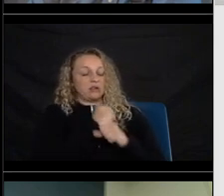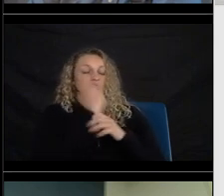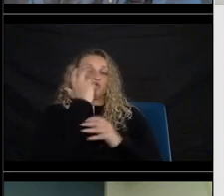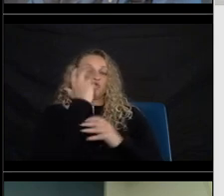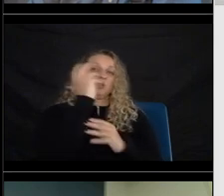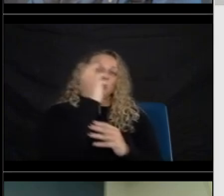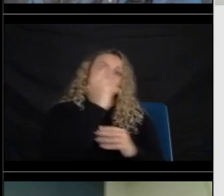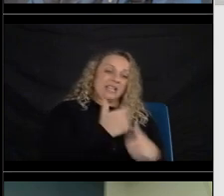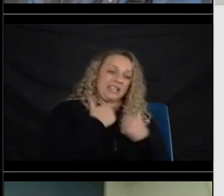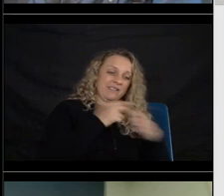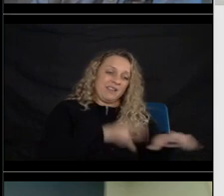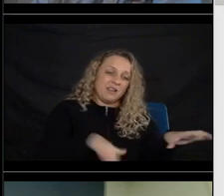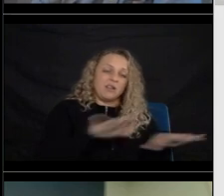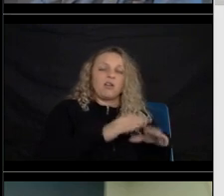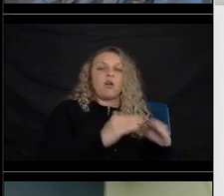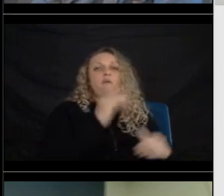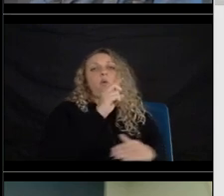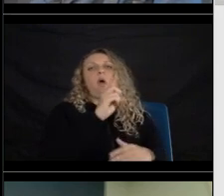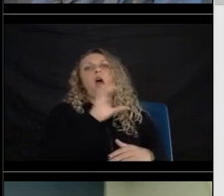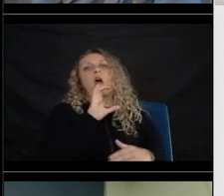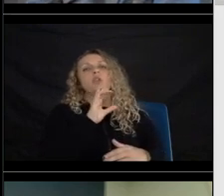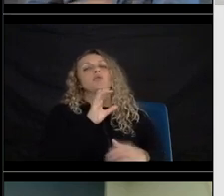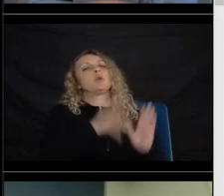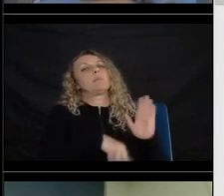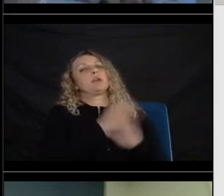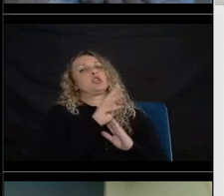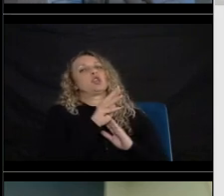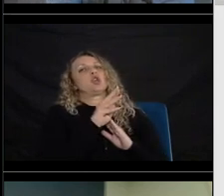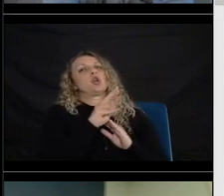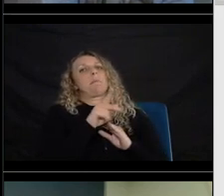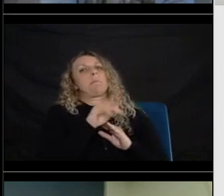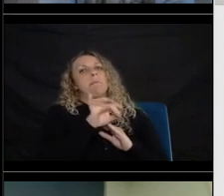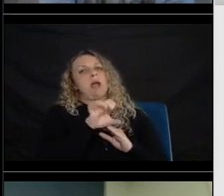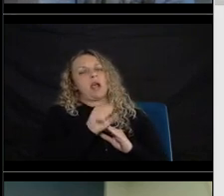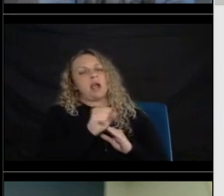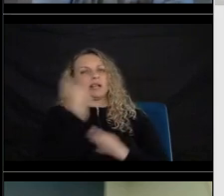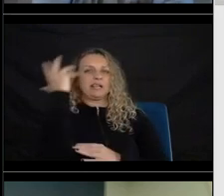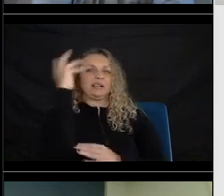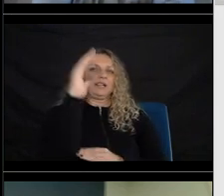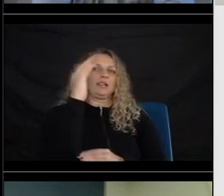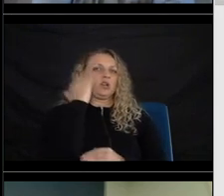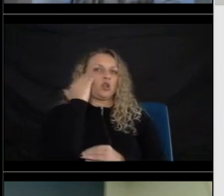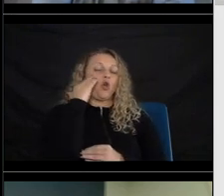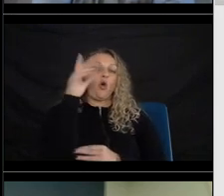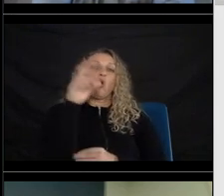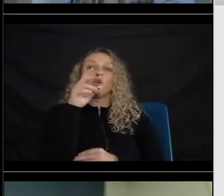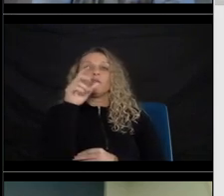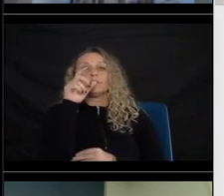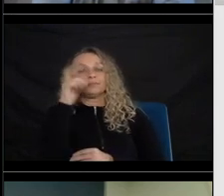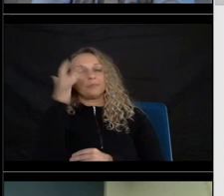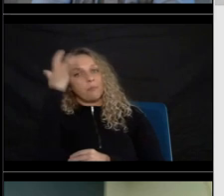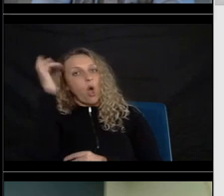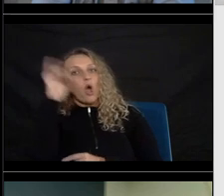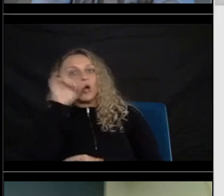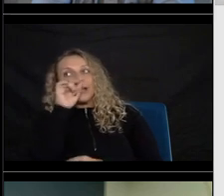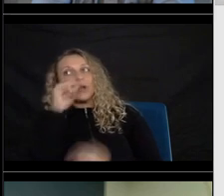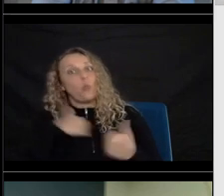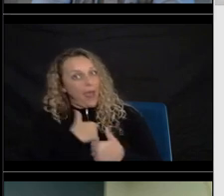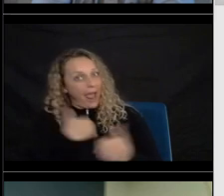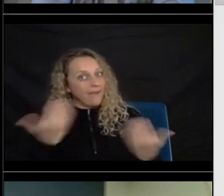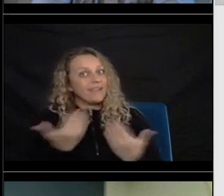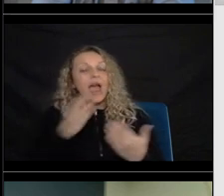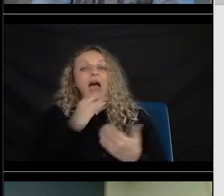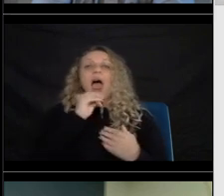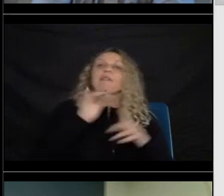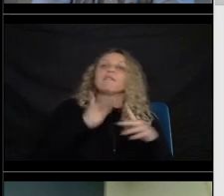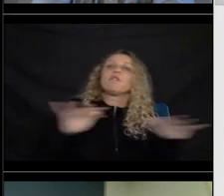there, including more than 100 mature Florida slash pines, home to our resident bald eagles. Yes, we have nesting bald eagles and a